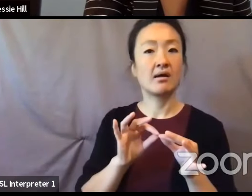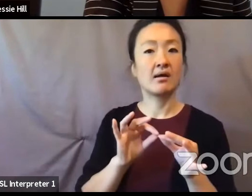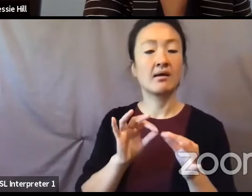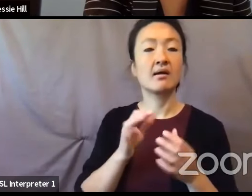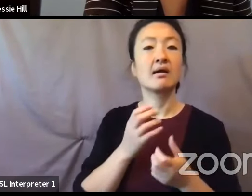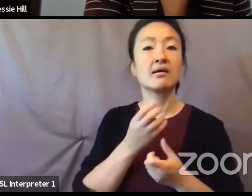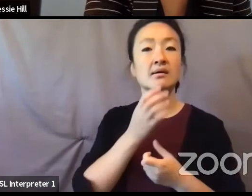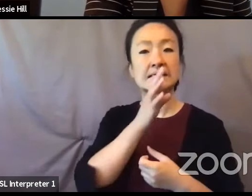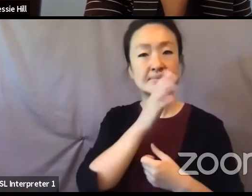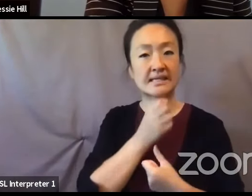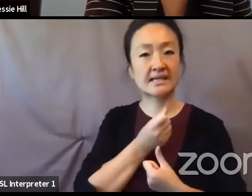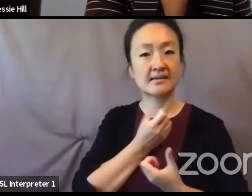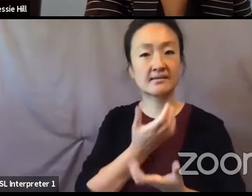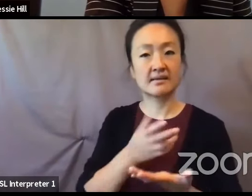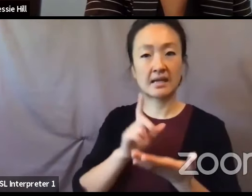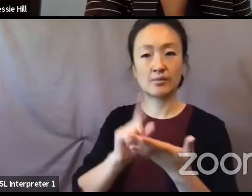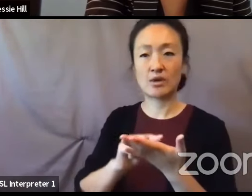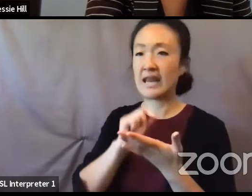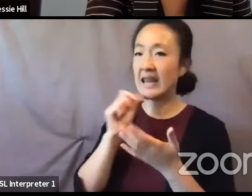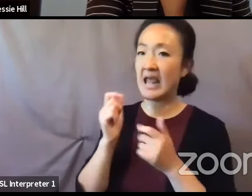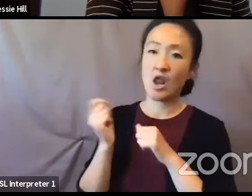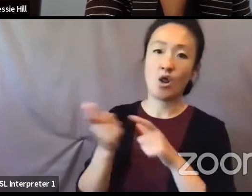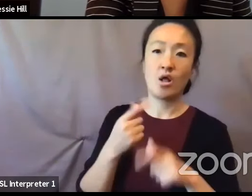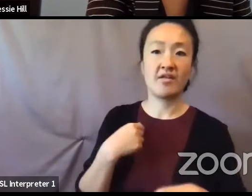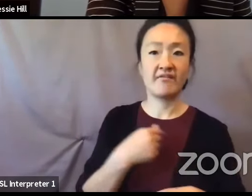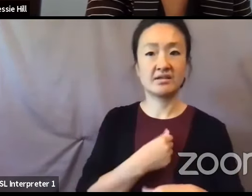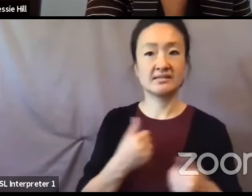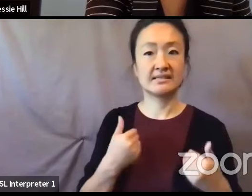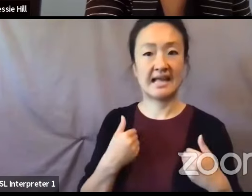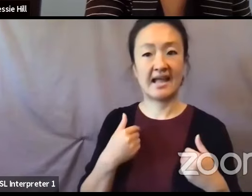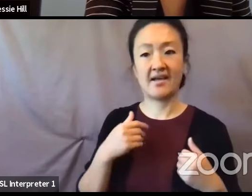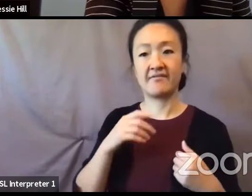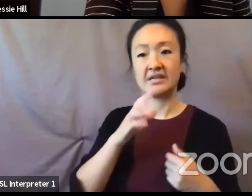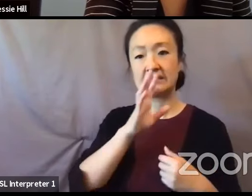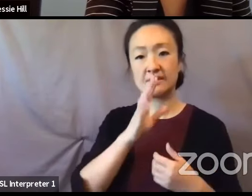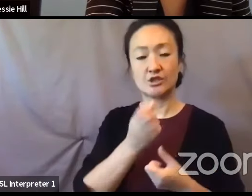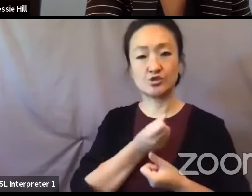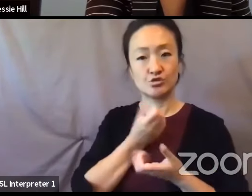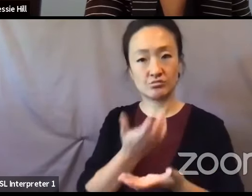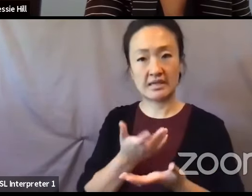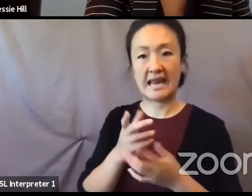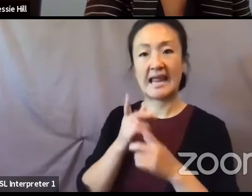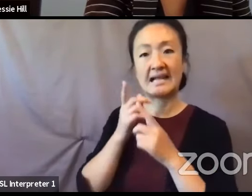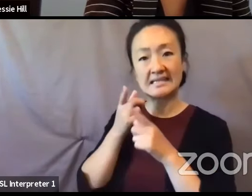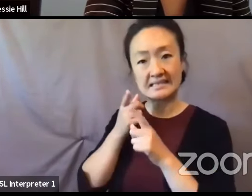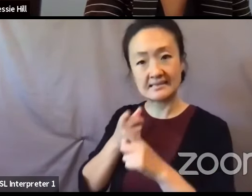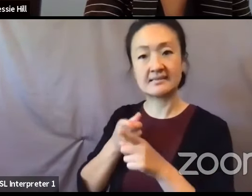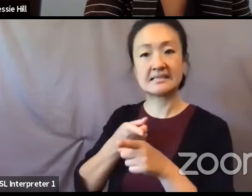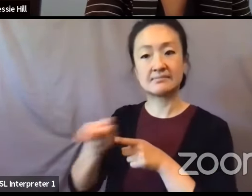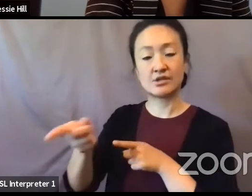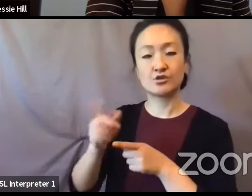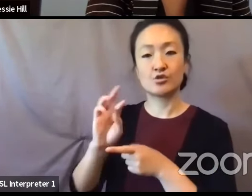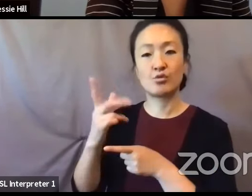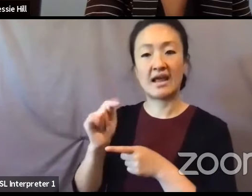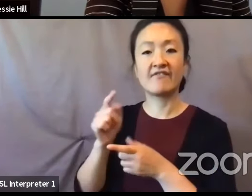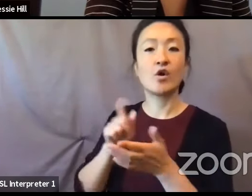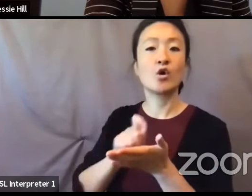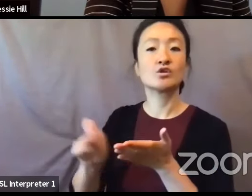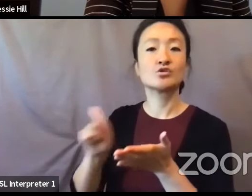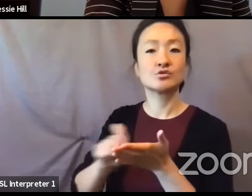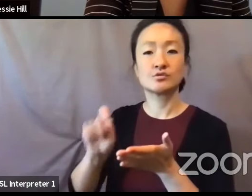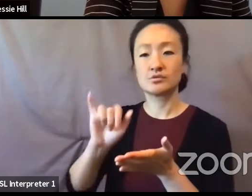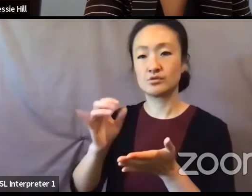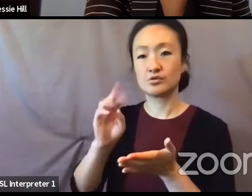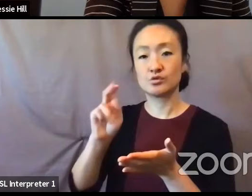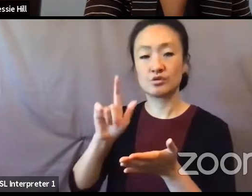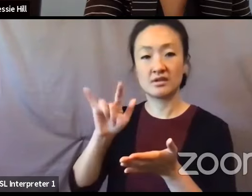about all of us having speech and then a special right for journalists. And if you think about what passed for the media in the late